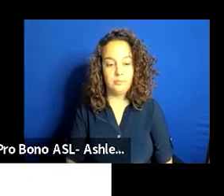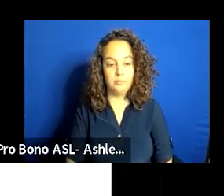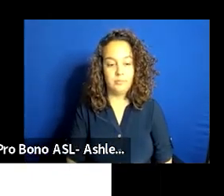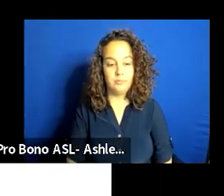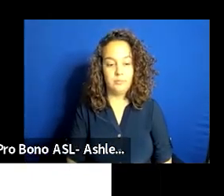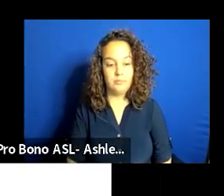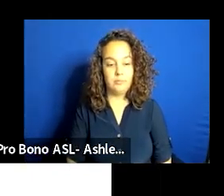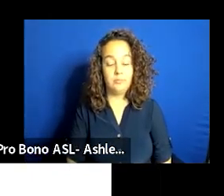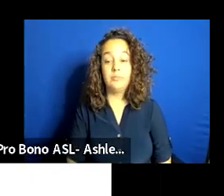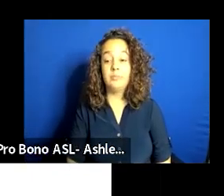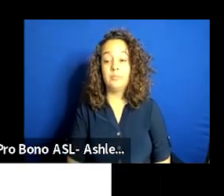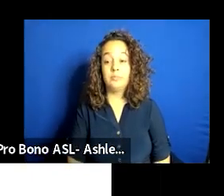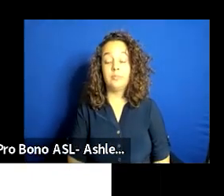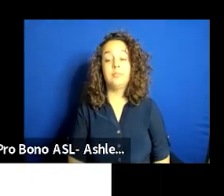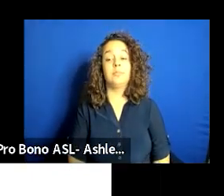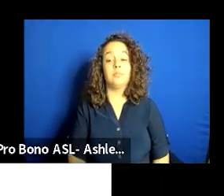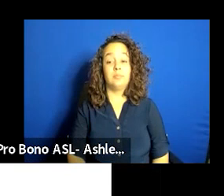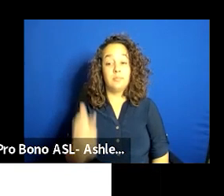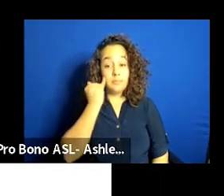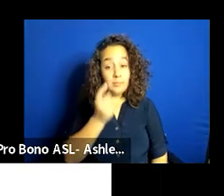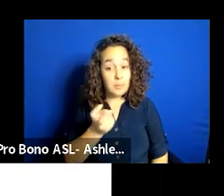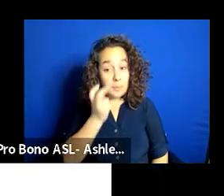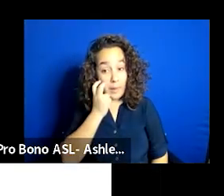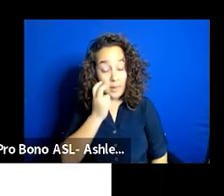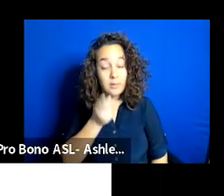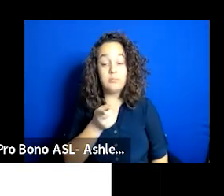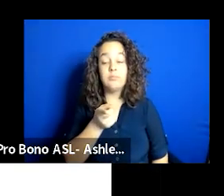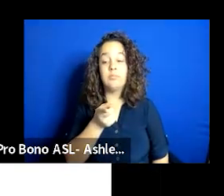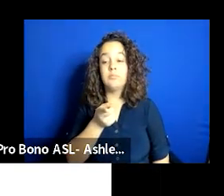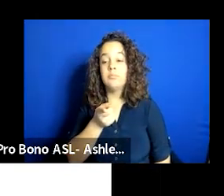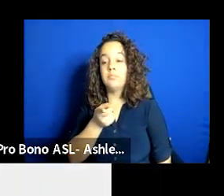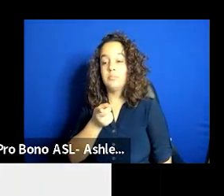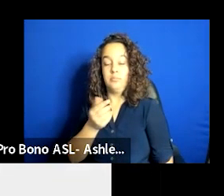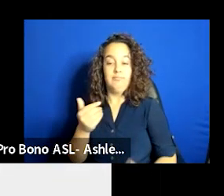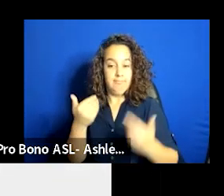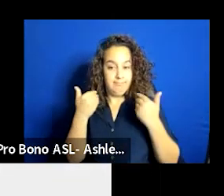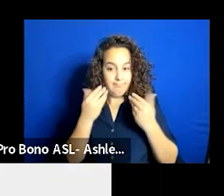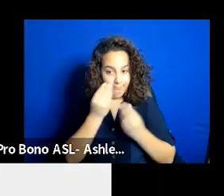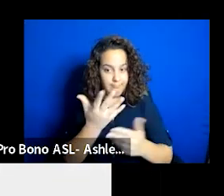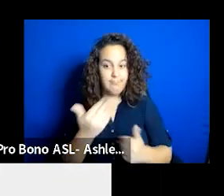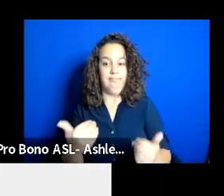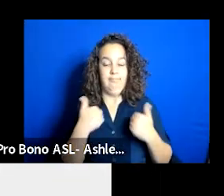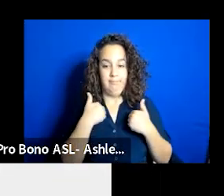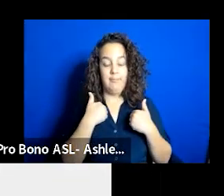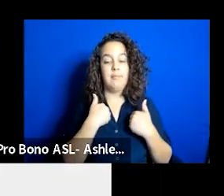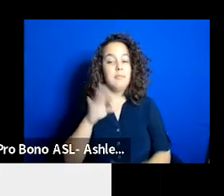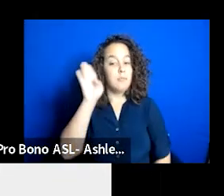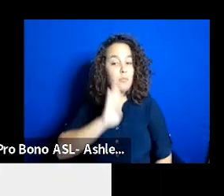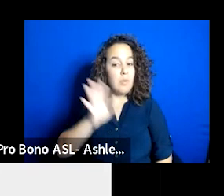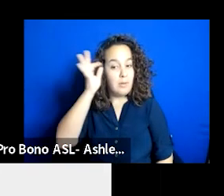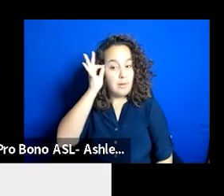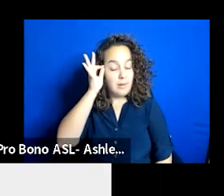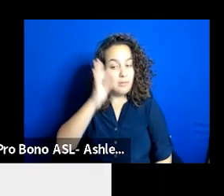For those who are visually impaired, I have brown hair with blonde highlights. I'm wearing